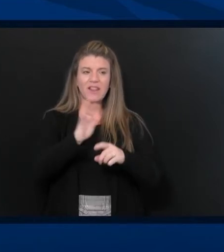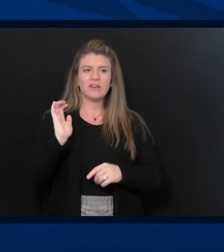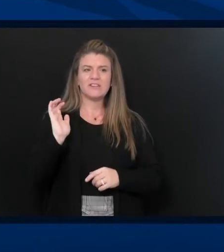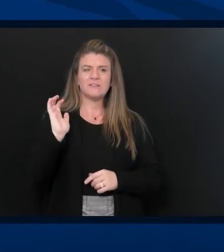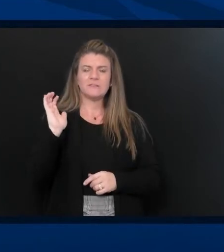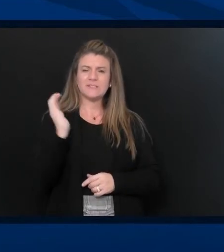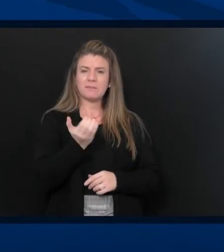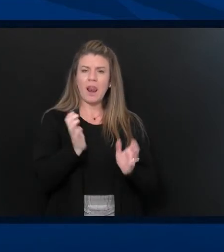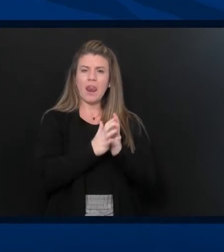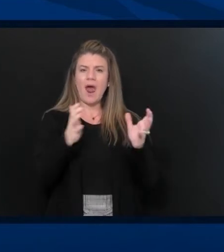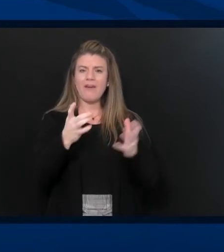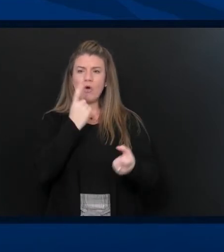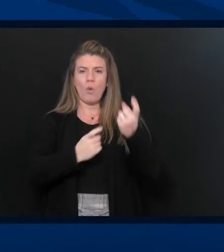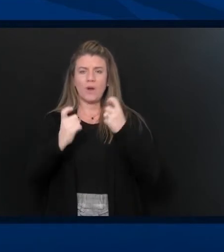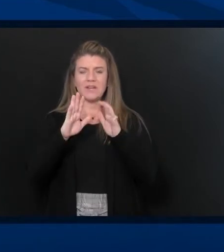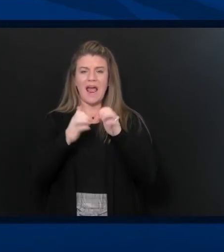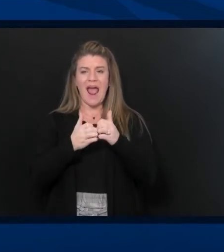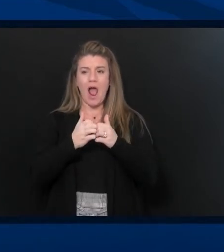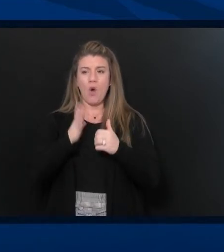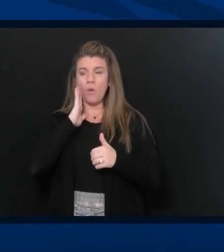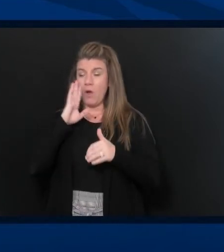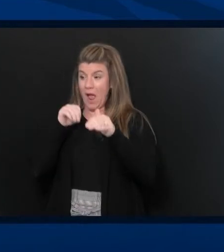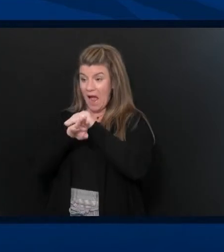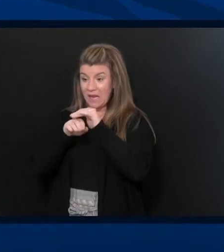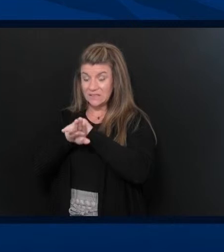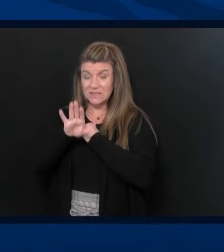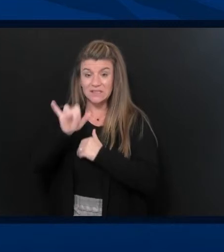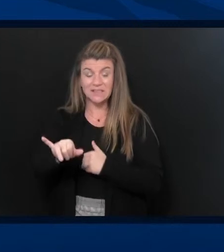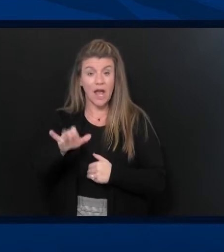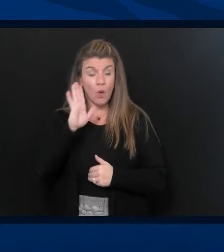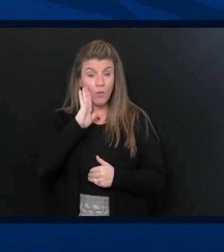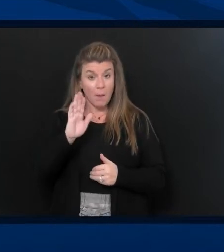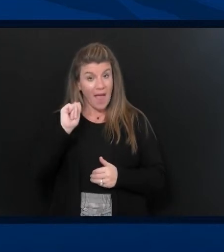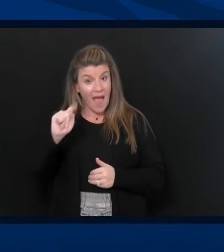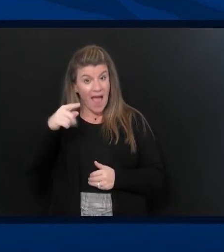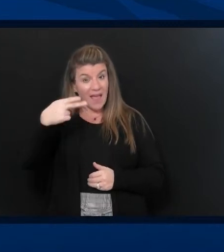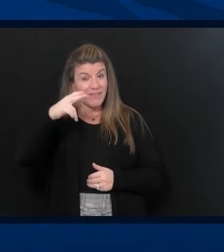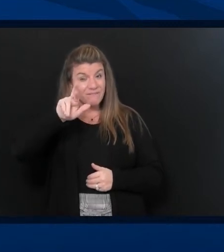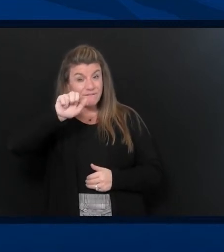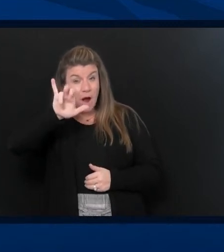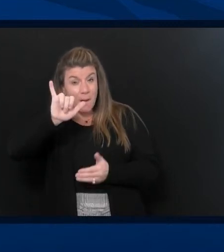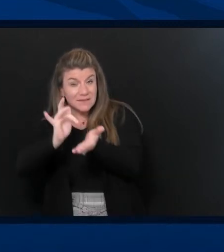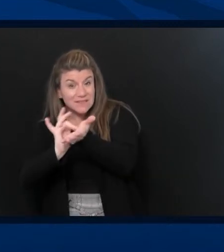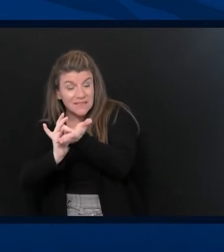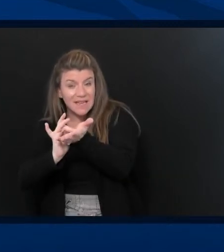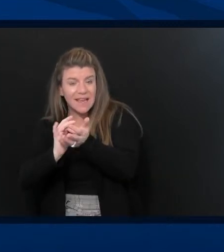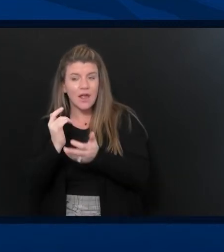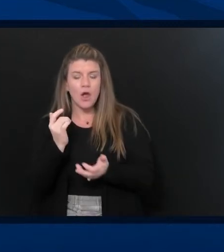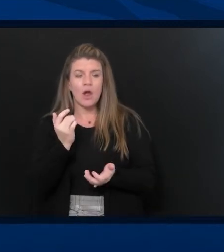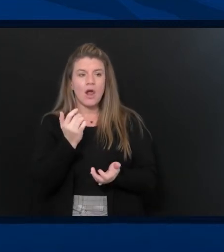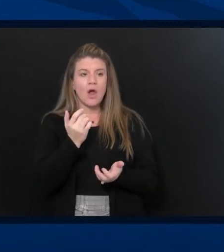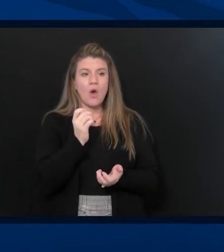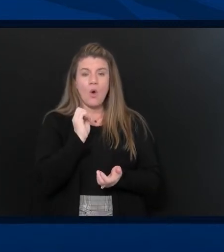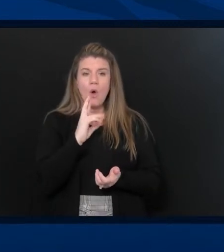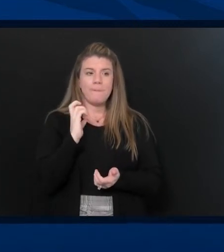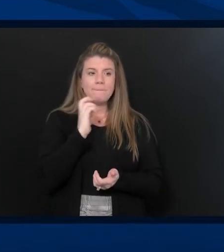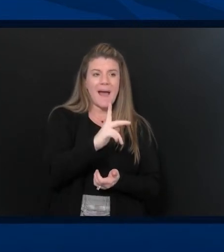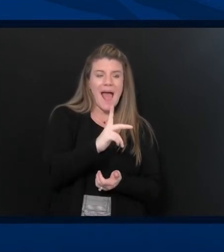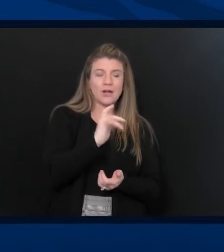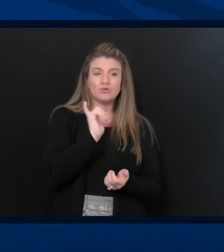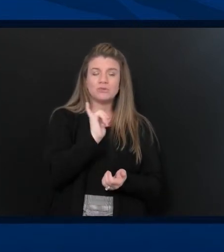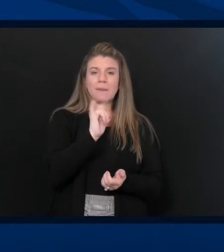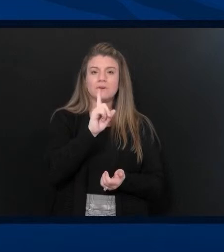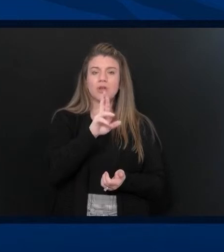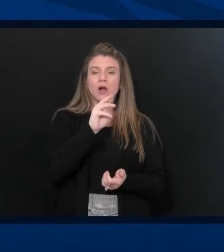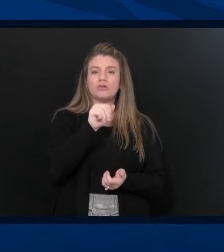of questions here about how people will access these, whether it will be through pharmacies. And I'm mostly wondering, going back to something Dr. Marsh mentioned last week